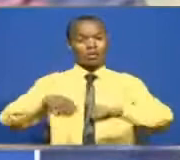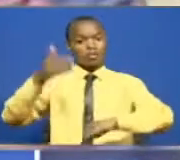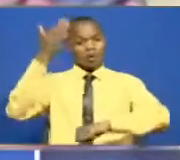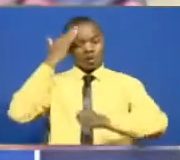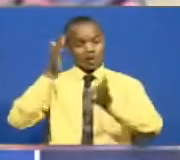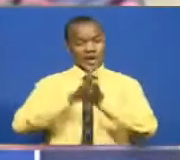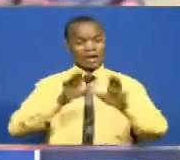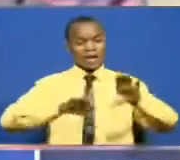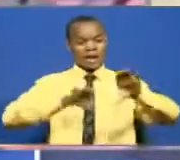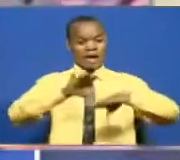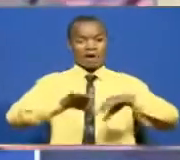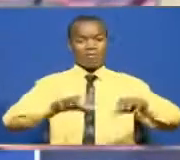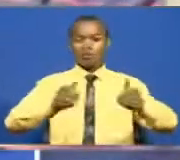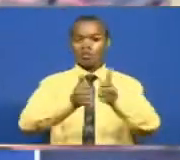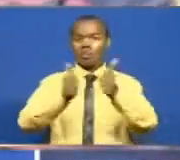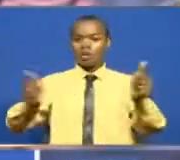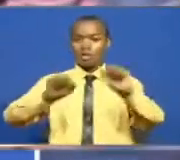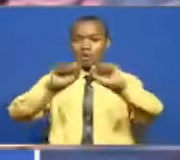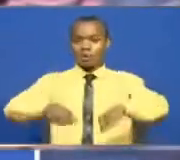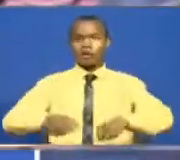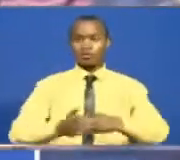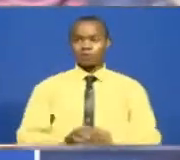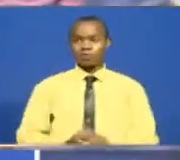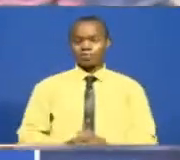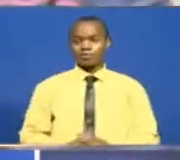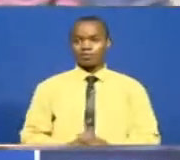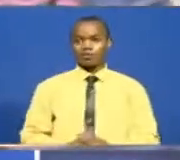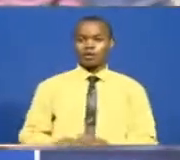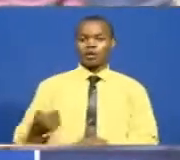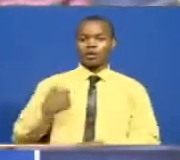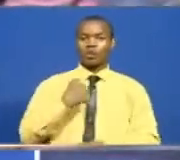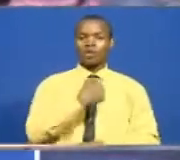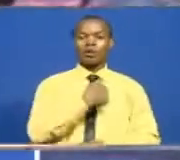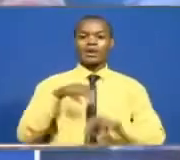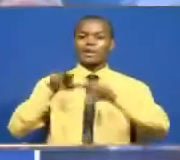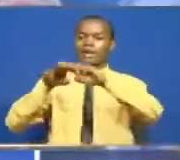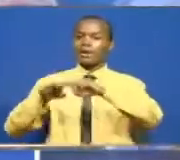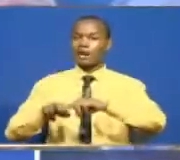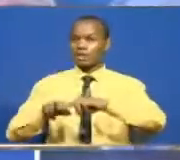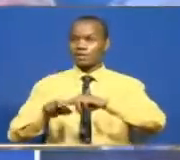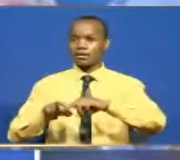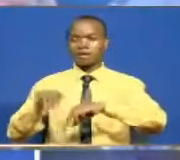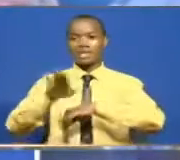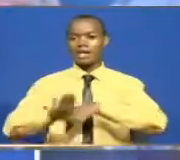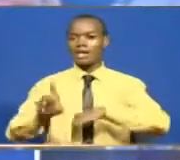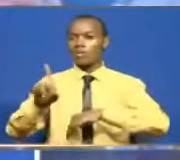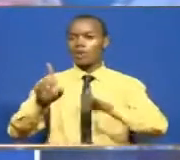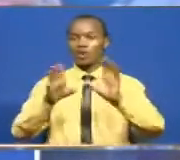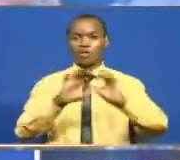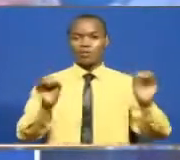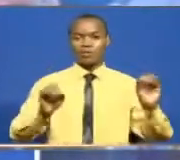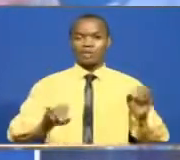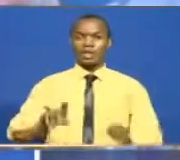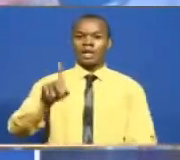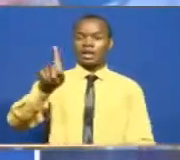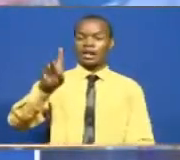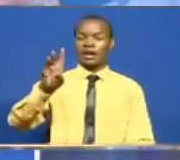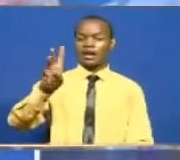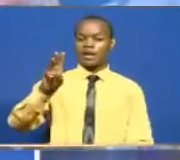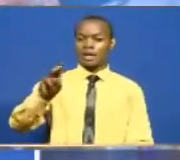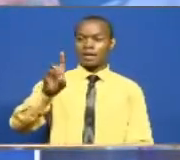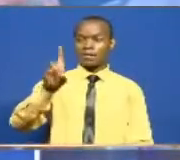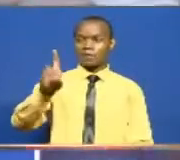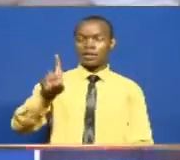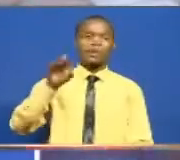animals so that we cannot be relying on one source of economy. Kenya Meteorological Department Director in charge of